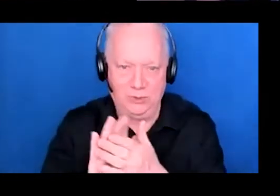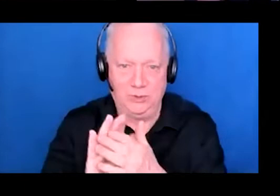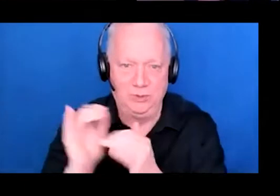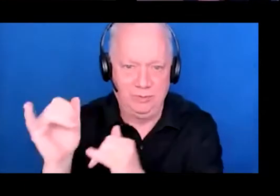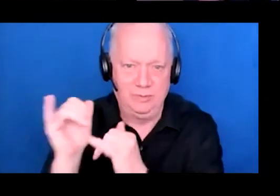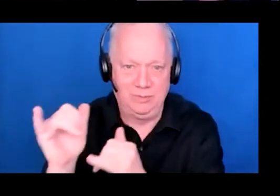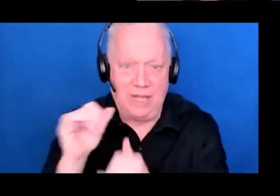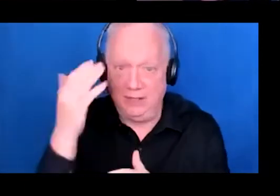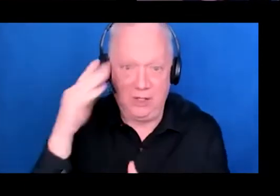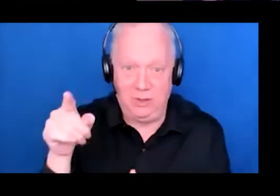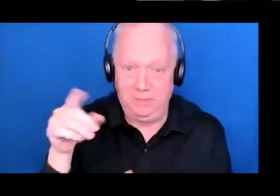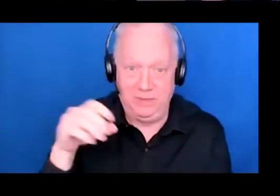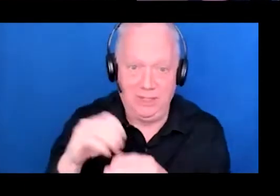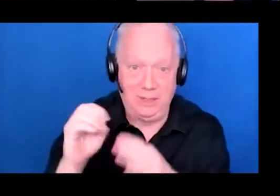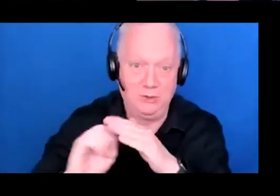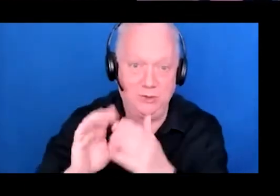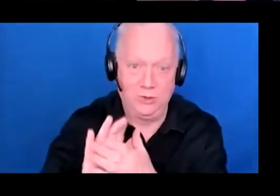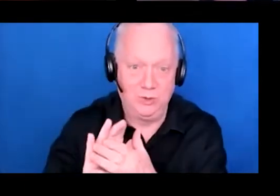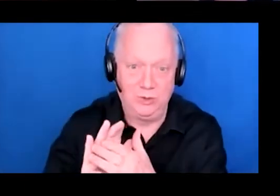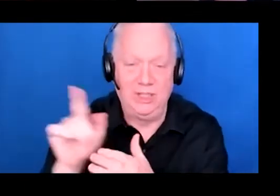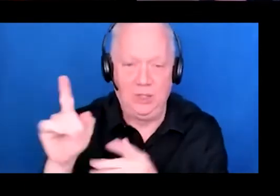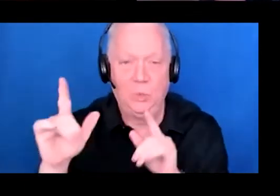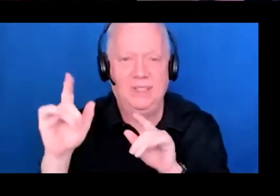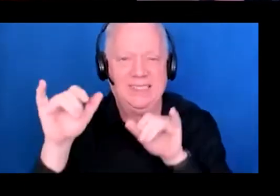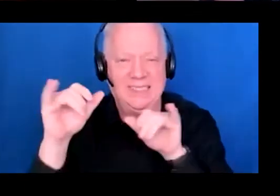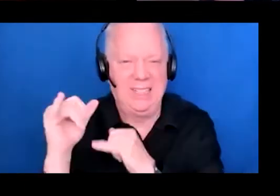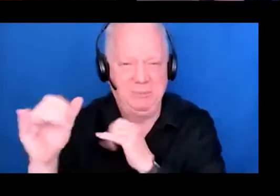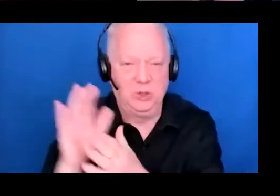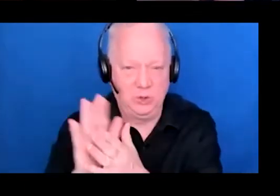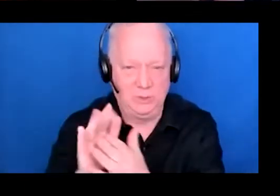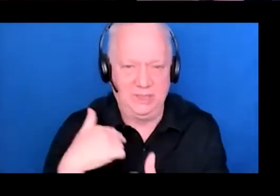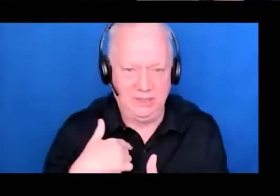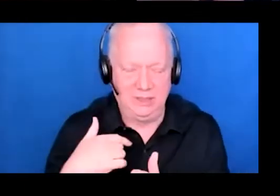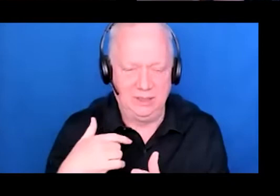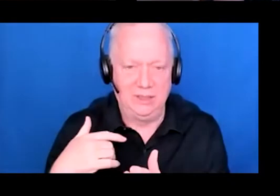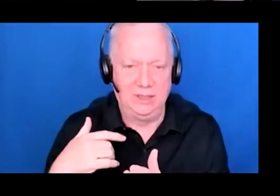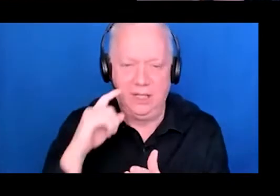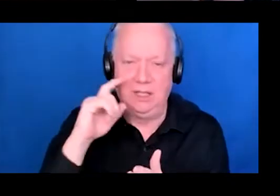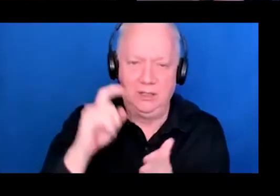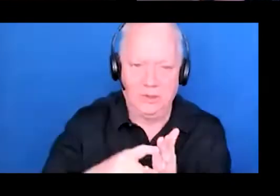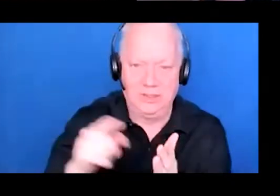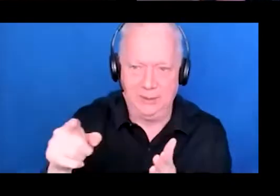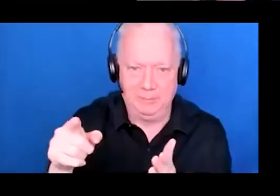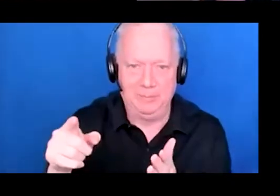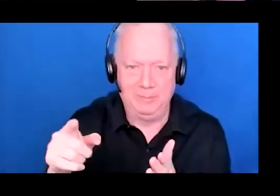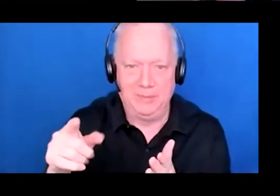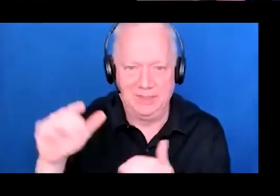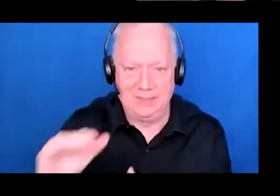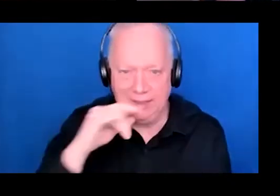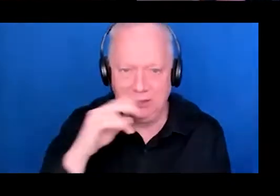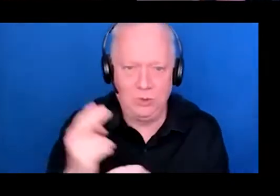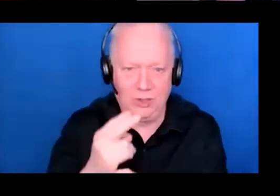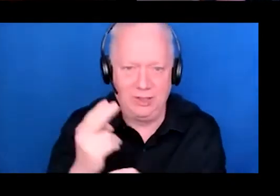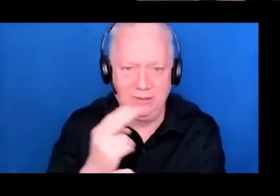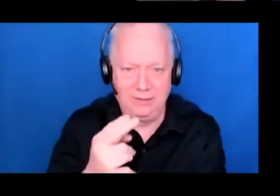I actually didn't know him in elementary school. He went to the same elementary school as I did. And I noticed him as a kid wearing